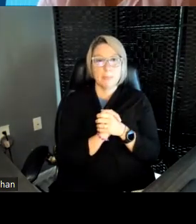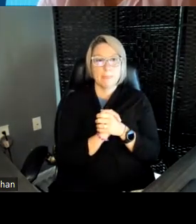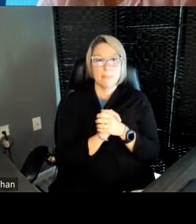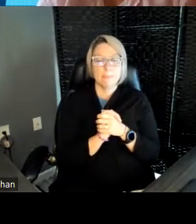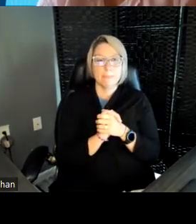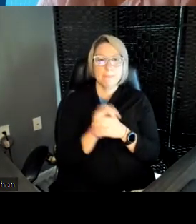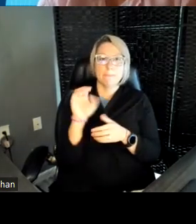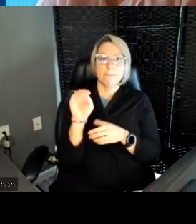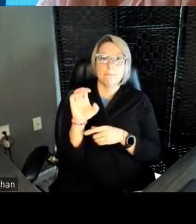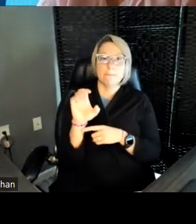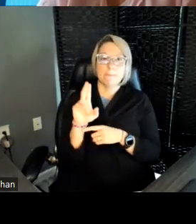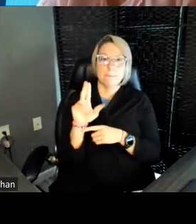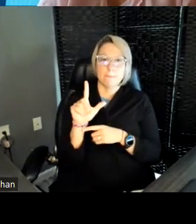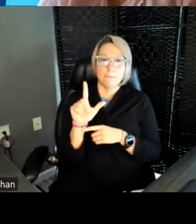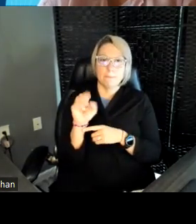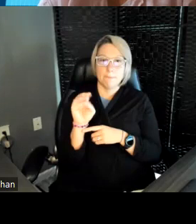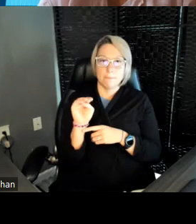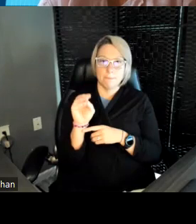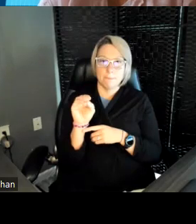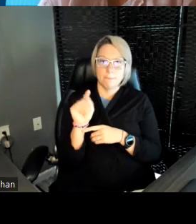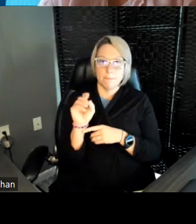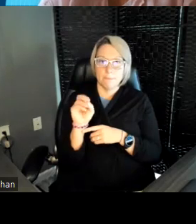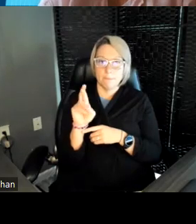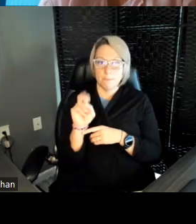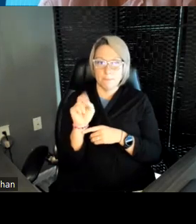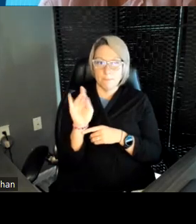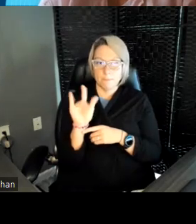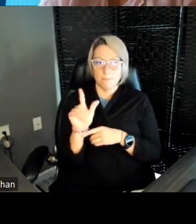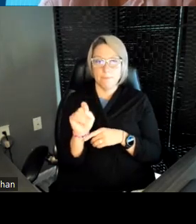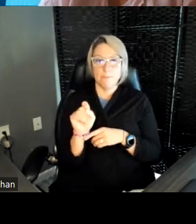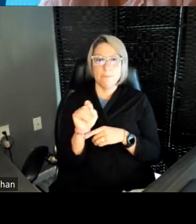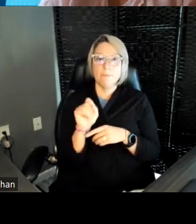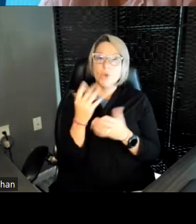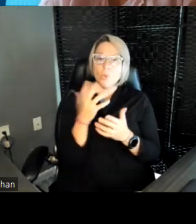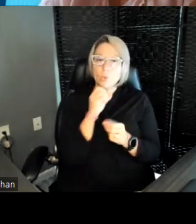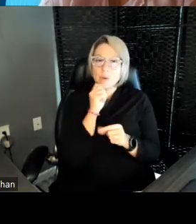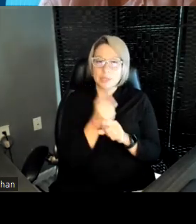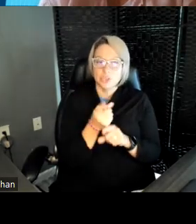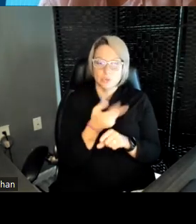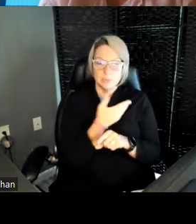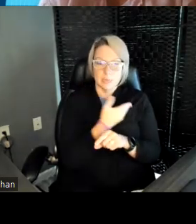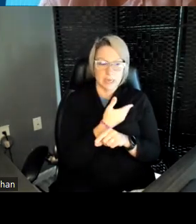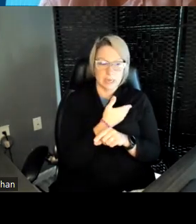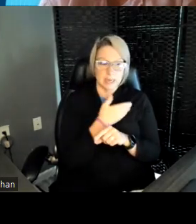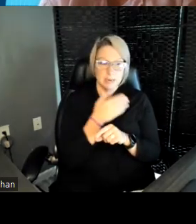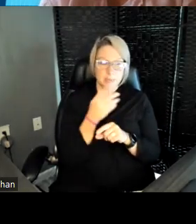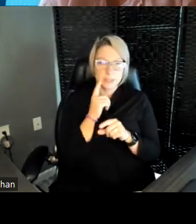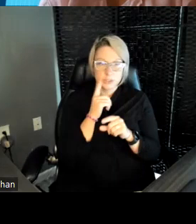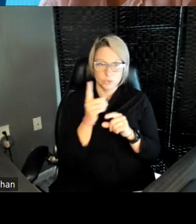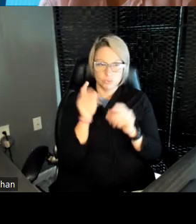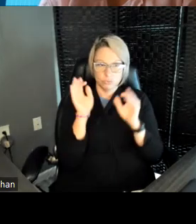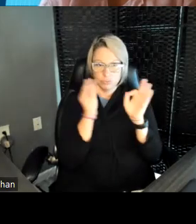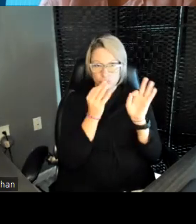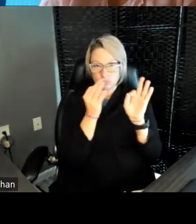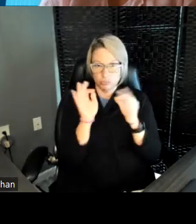So ocular motor skills. So we want to spend time looking to see whether or not babies are really moving their eyes together and